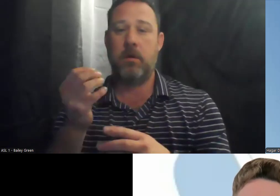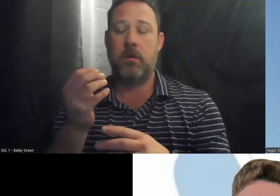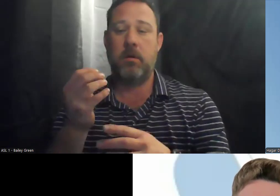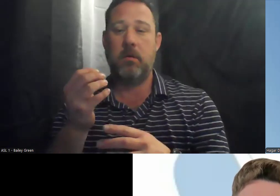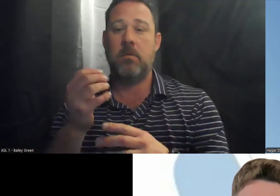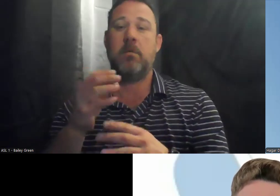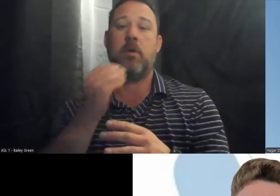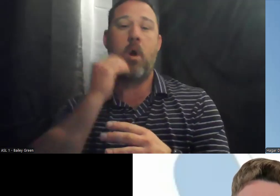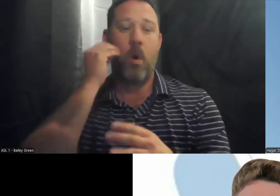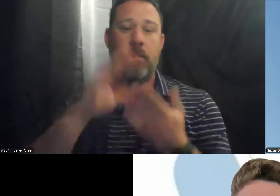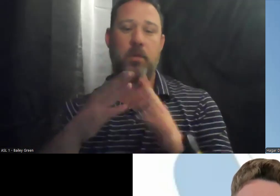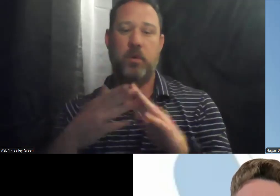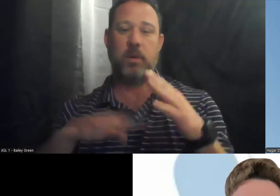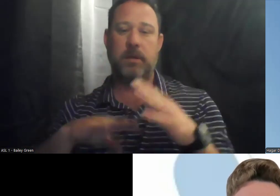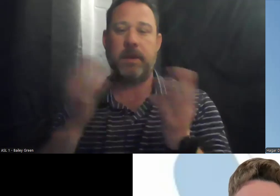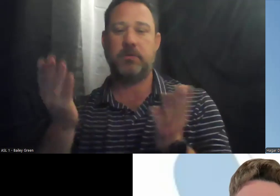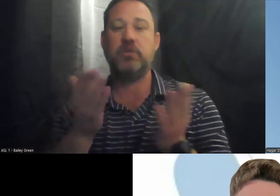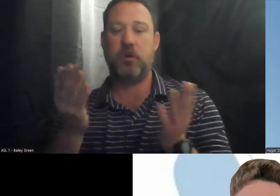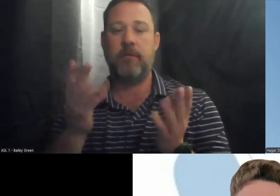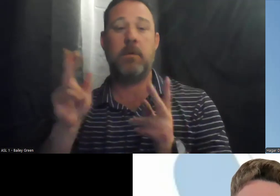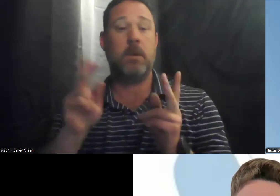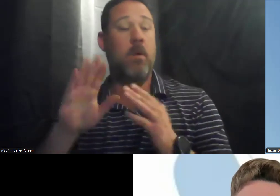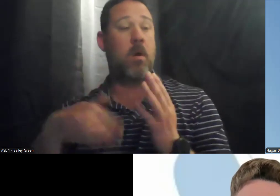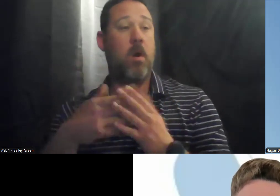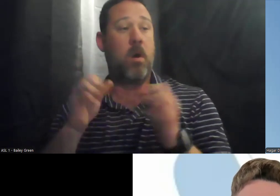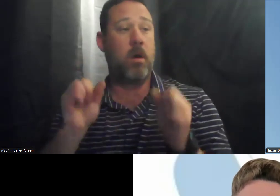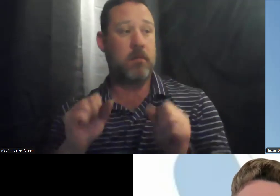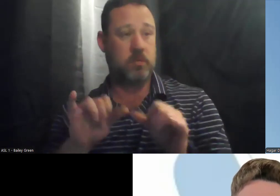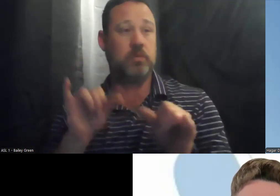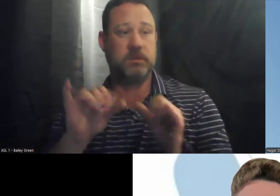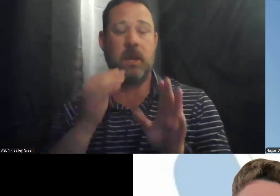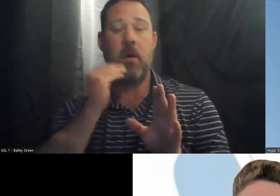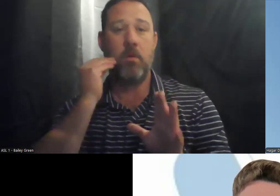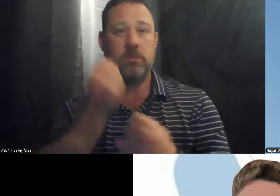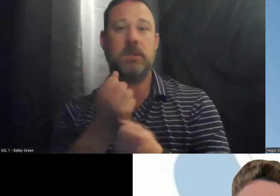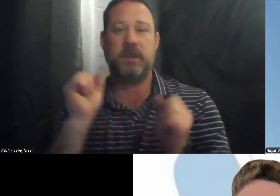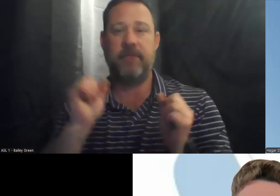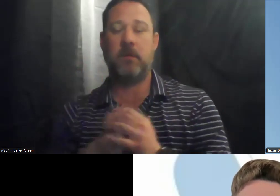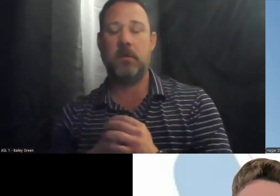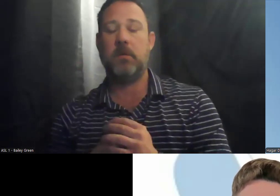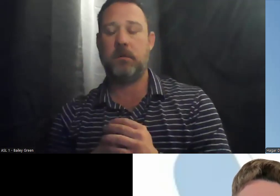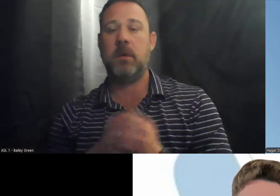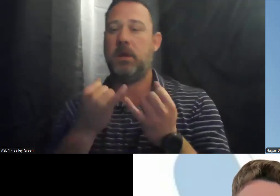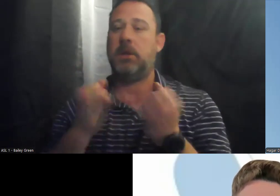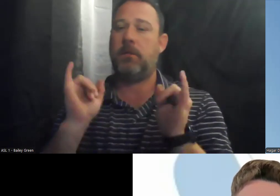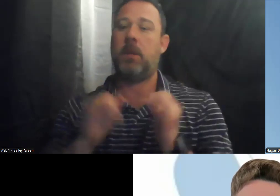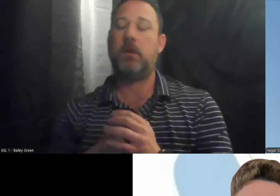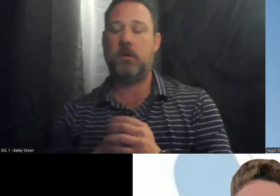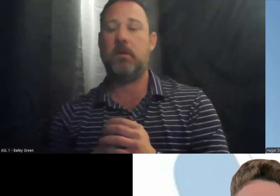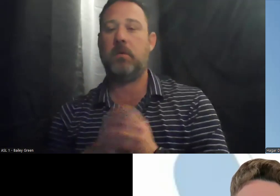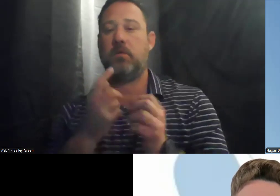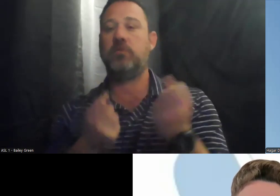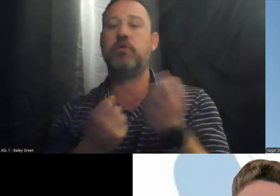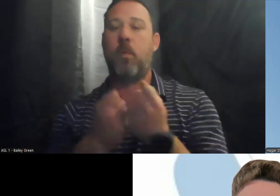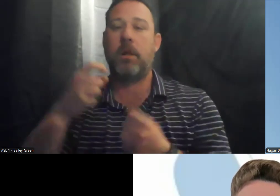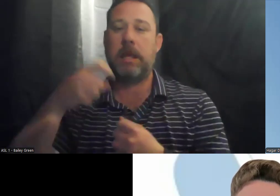and home and community-based services, so people are able to stay in their homes safely and independently with the supports that